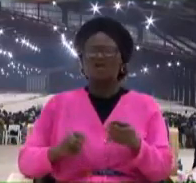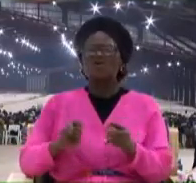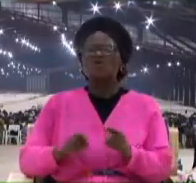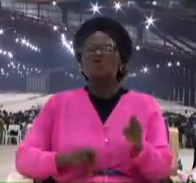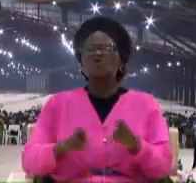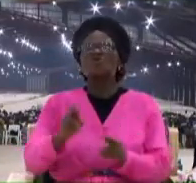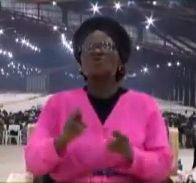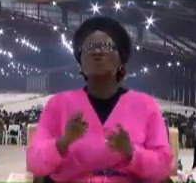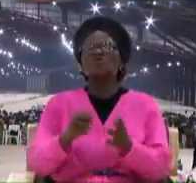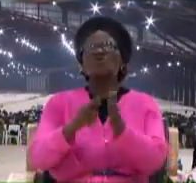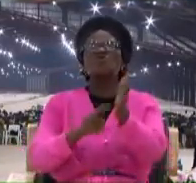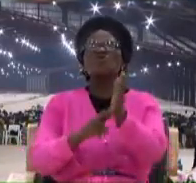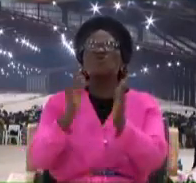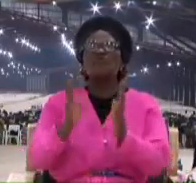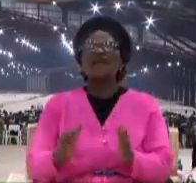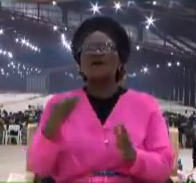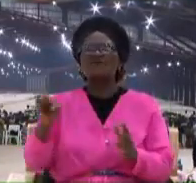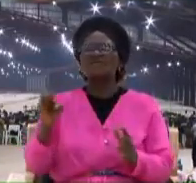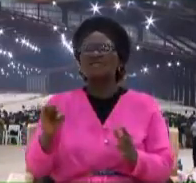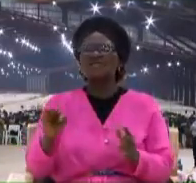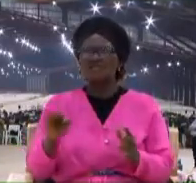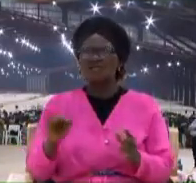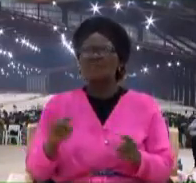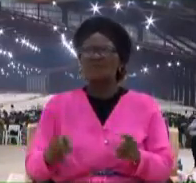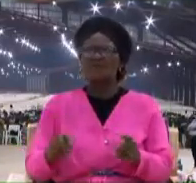late. Your daughter is dead."